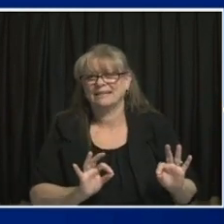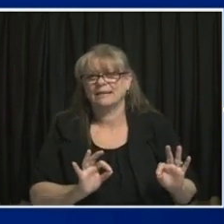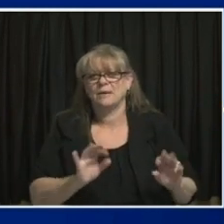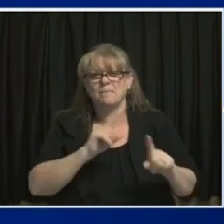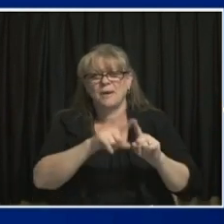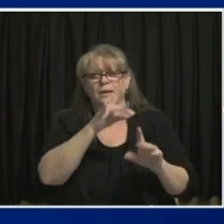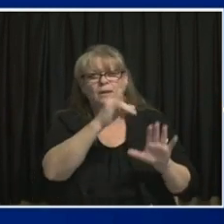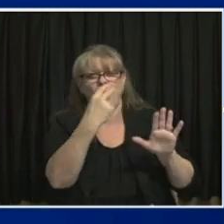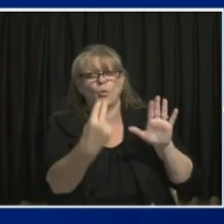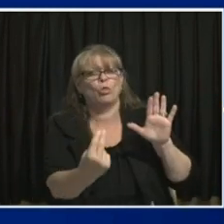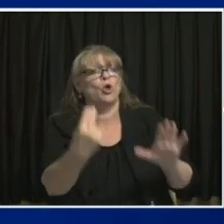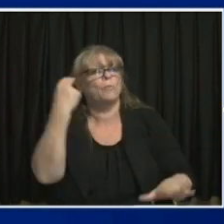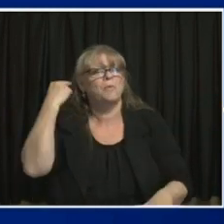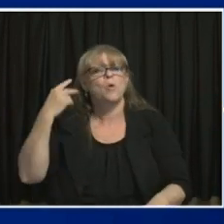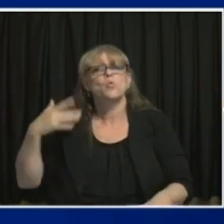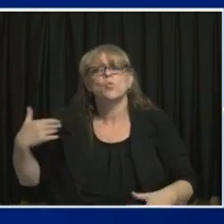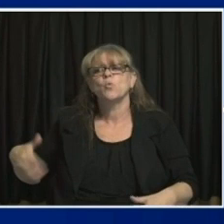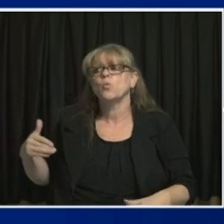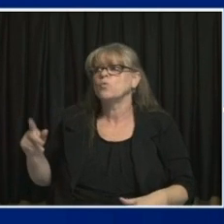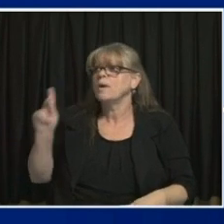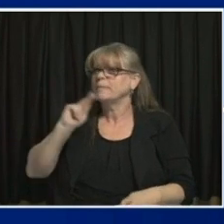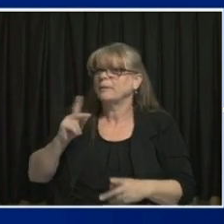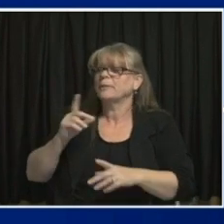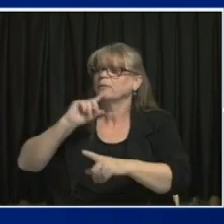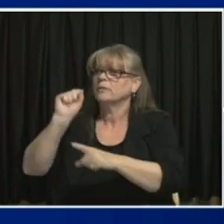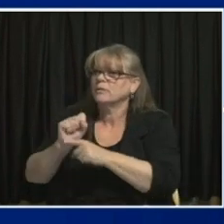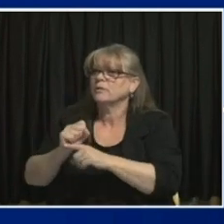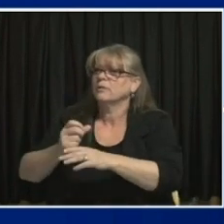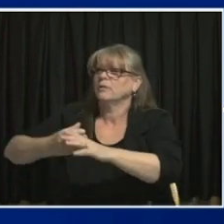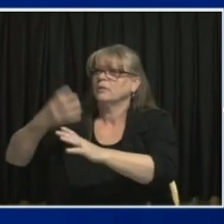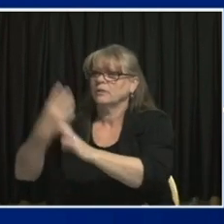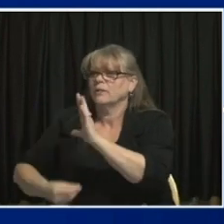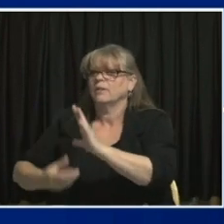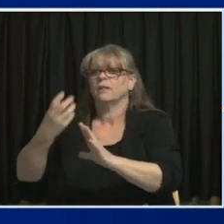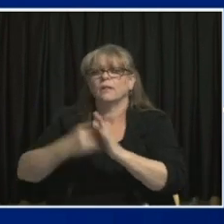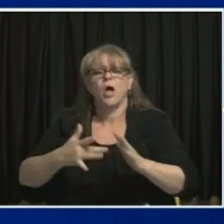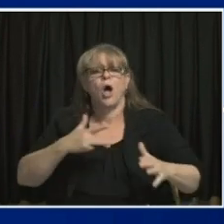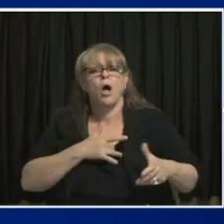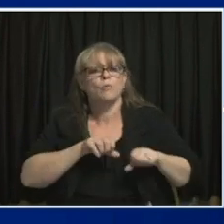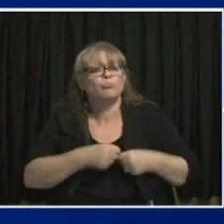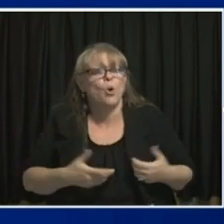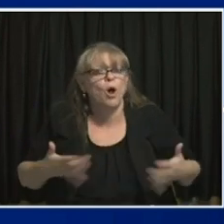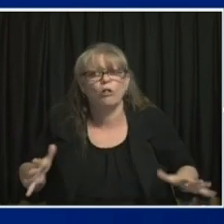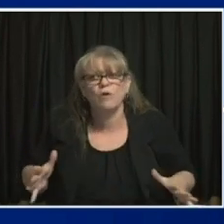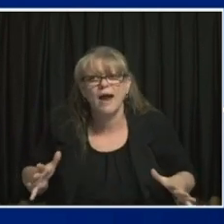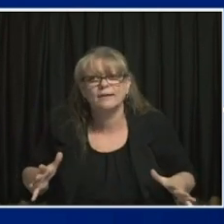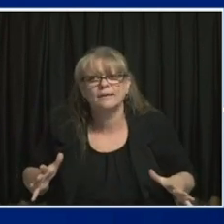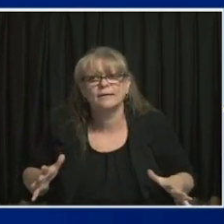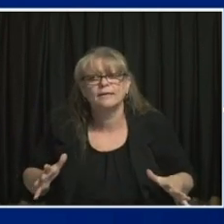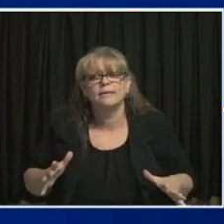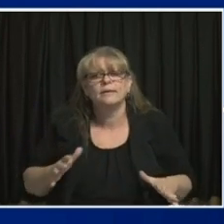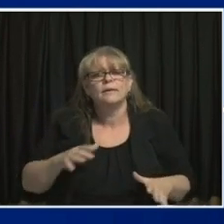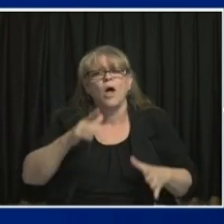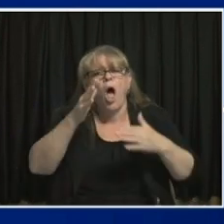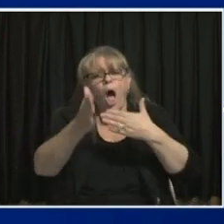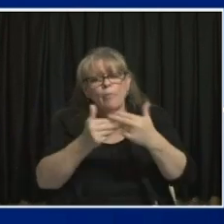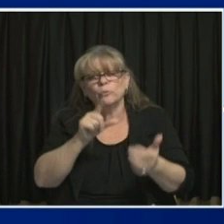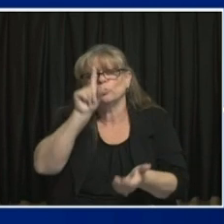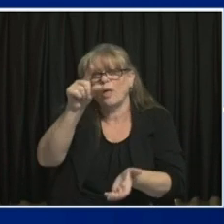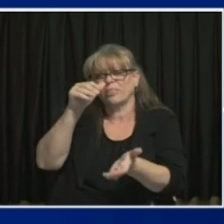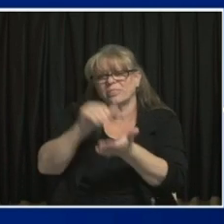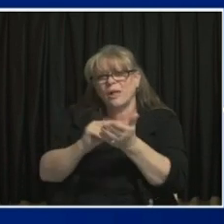feeling, about the souls that we've lost far too soon, nearly 1,000, and the priceless lives that we can still